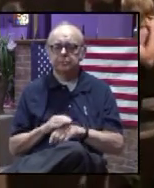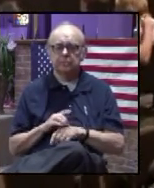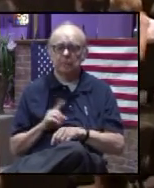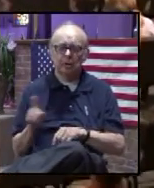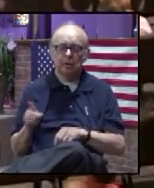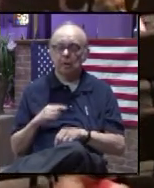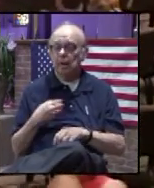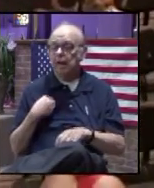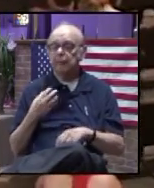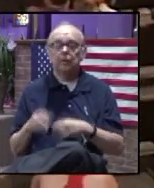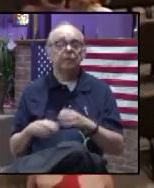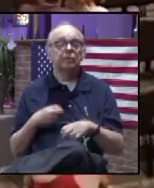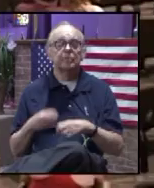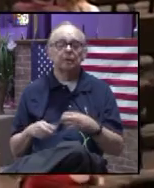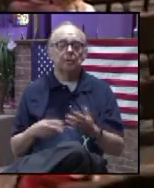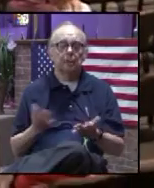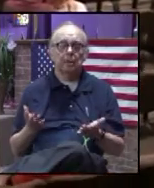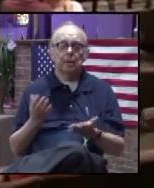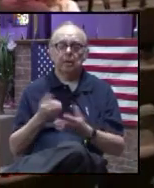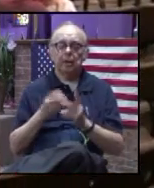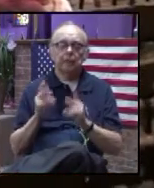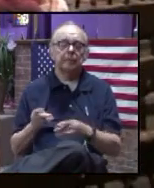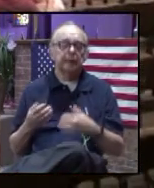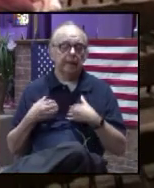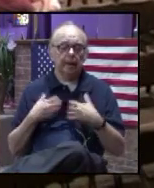these problems that everybody has.